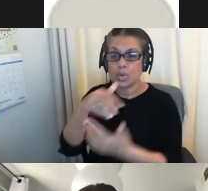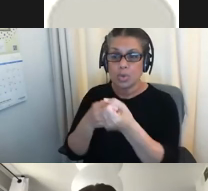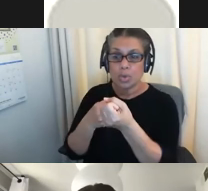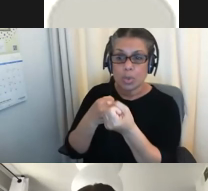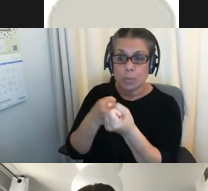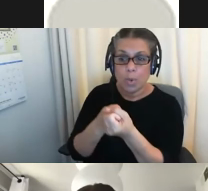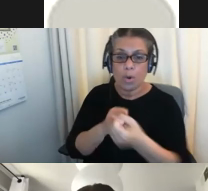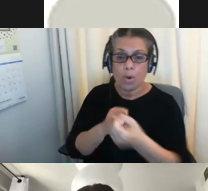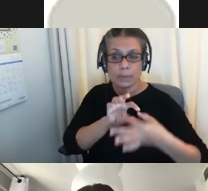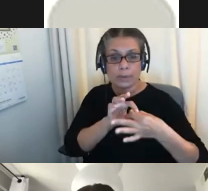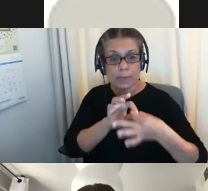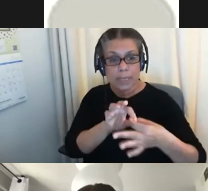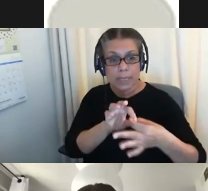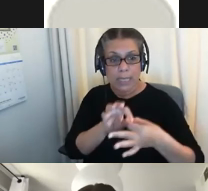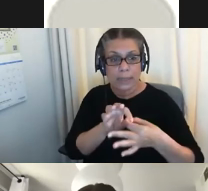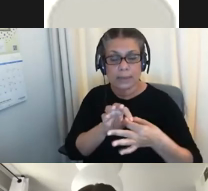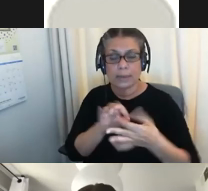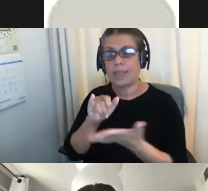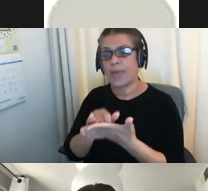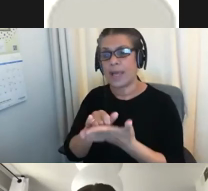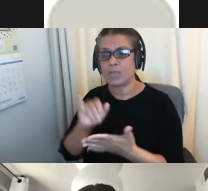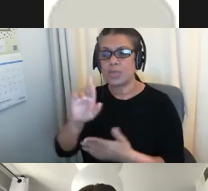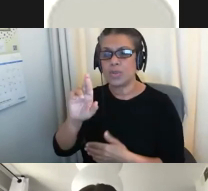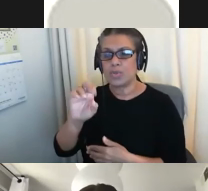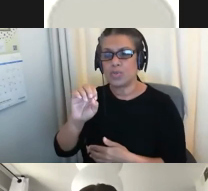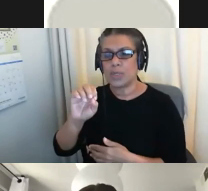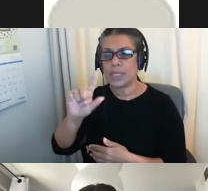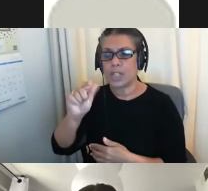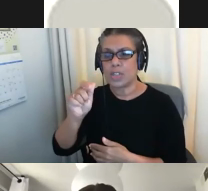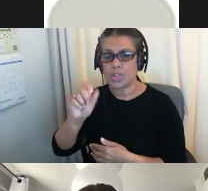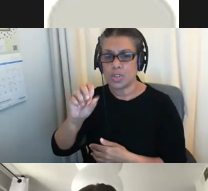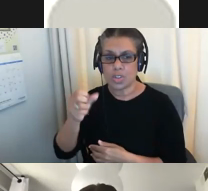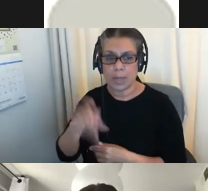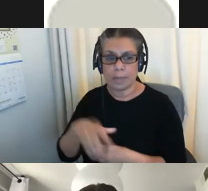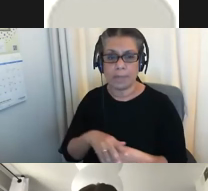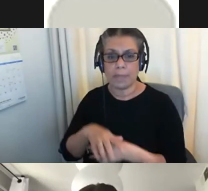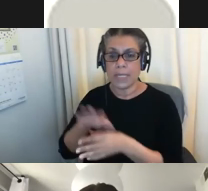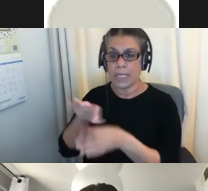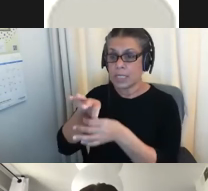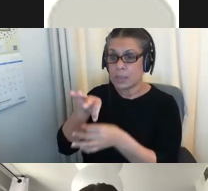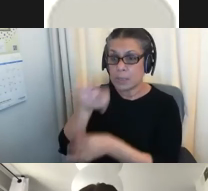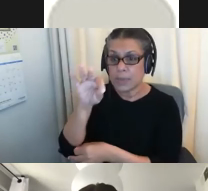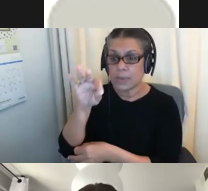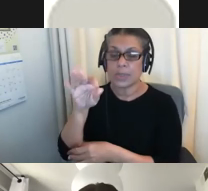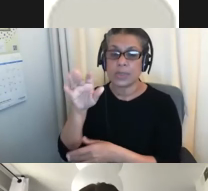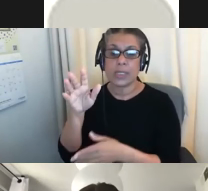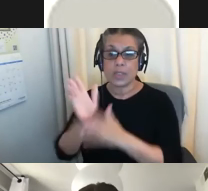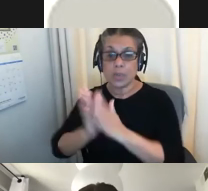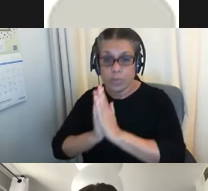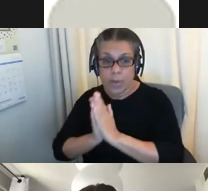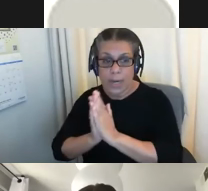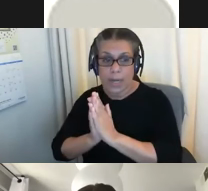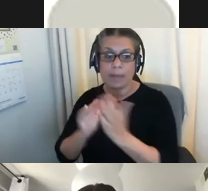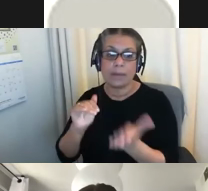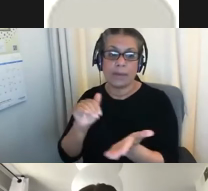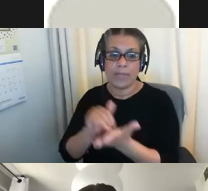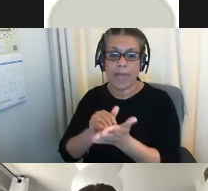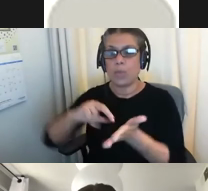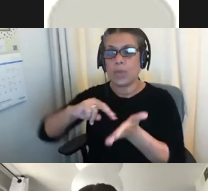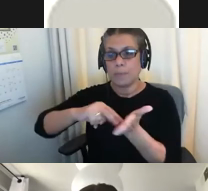connectedness, might fall under the relationships domain. Spirituality or religiosity might fall under the meaning domain, and